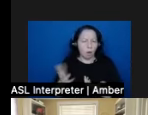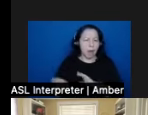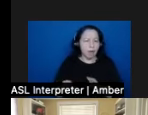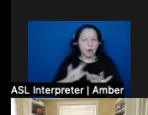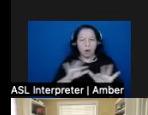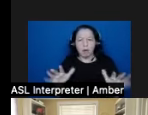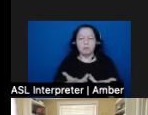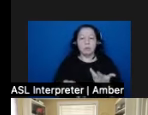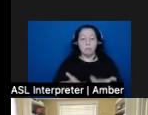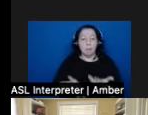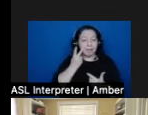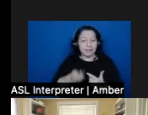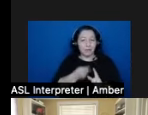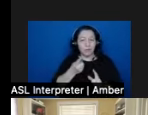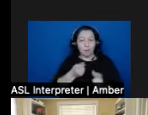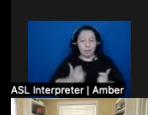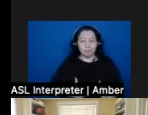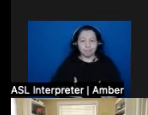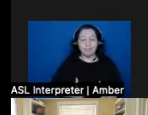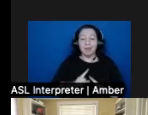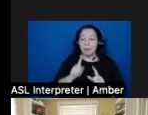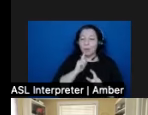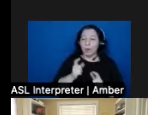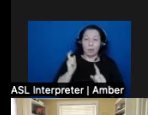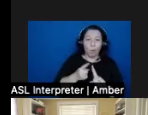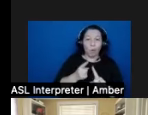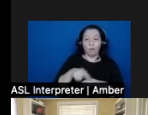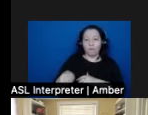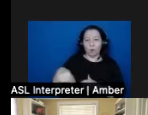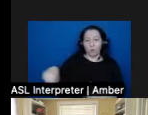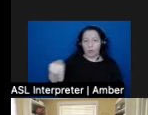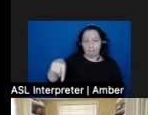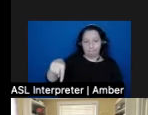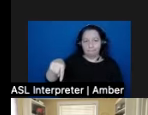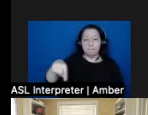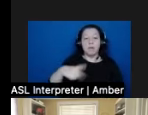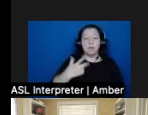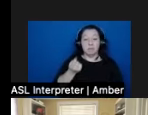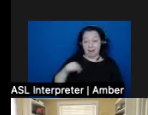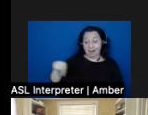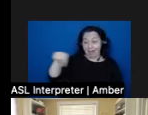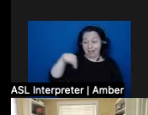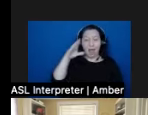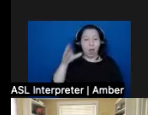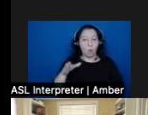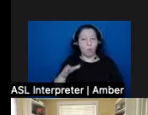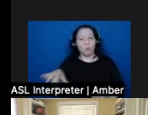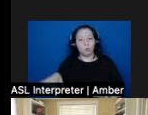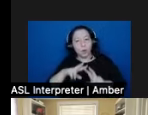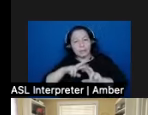experience, but ultimately making that referral. And then they are the ones who are, you know, making those